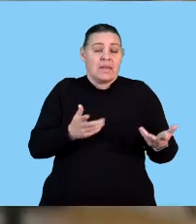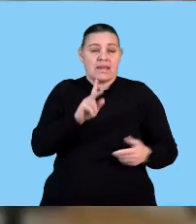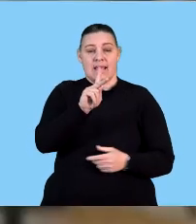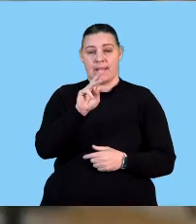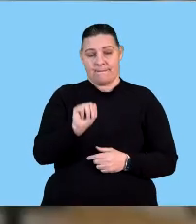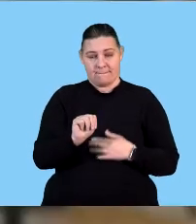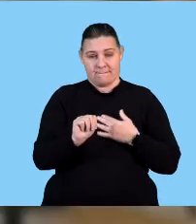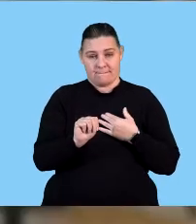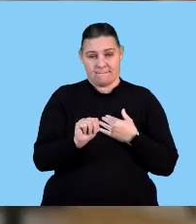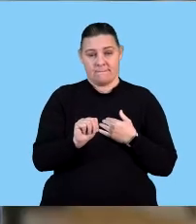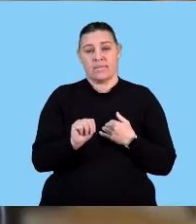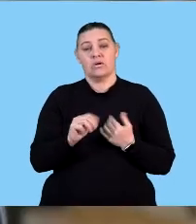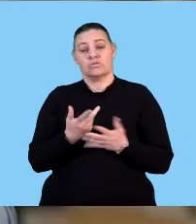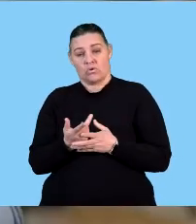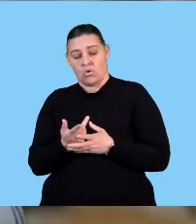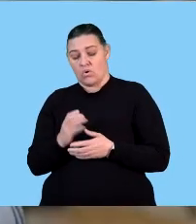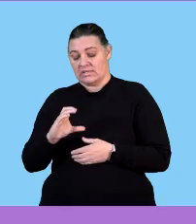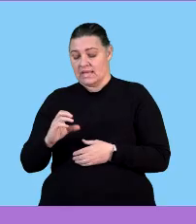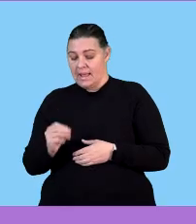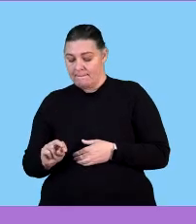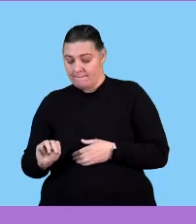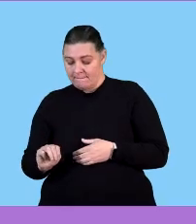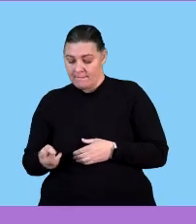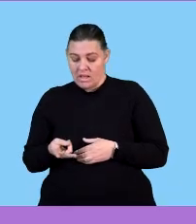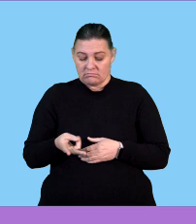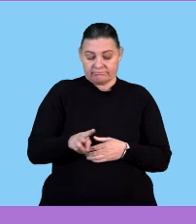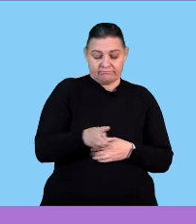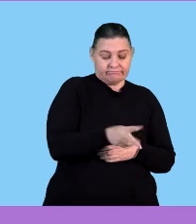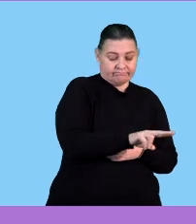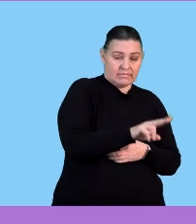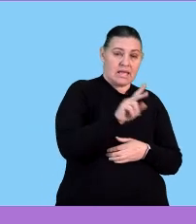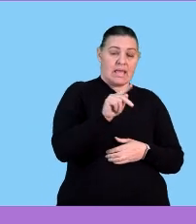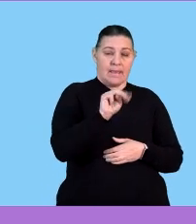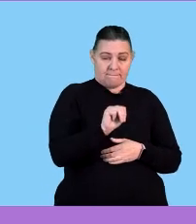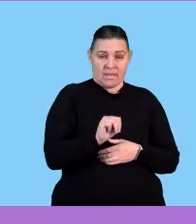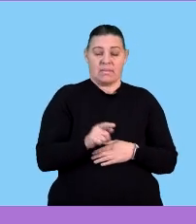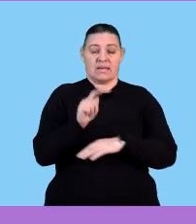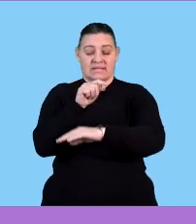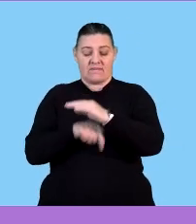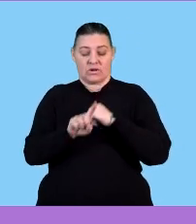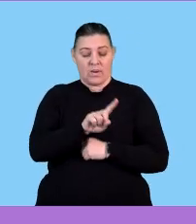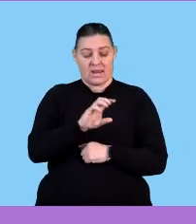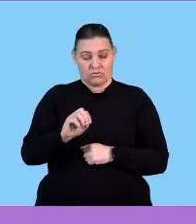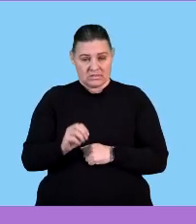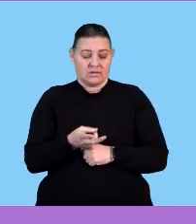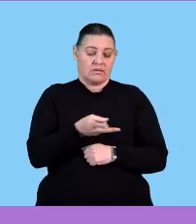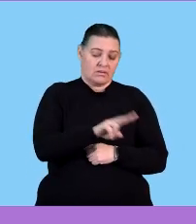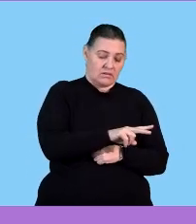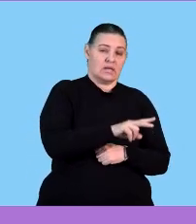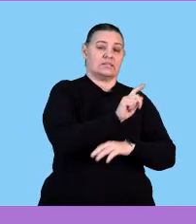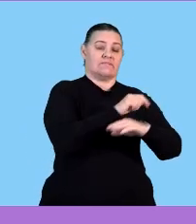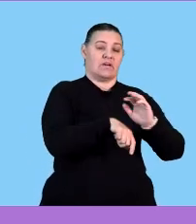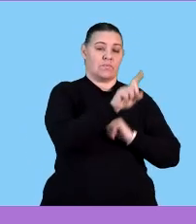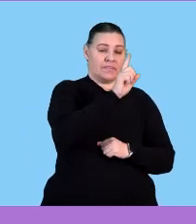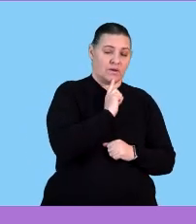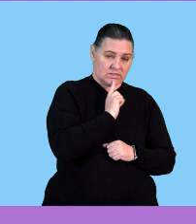distance will be in kilometers, so convert centimeters back to kilometers. I've got to divide by 100. I've got to divide